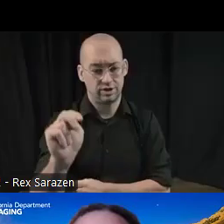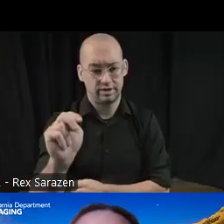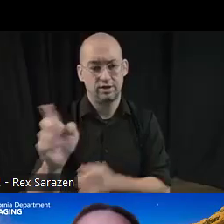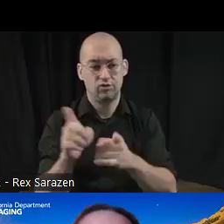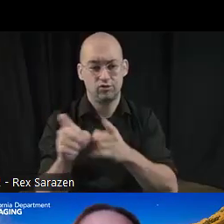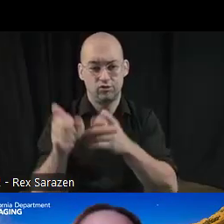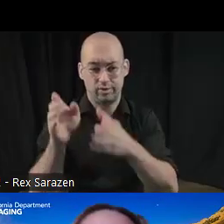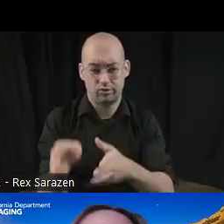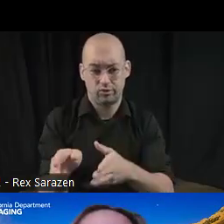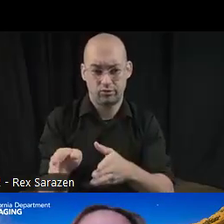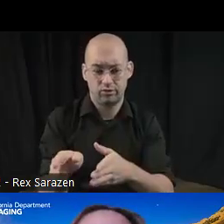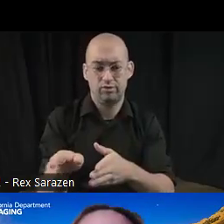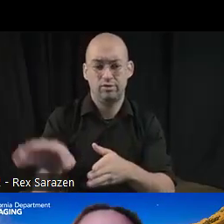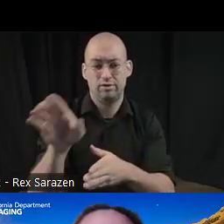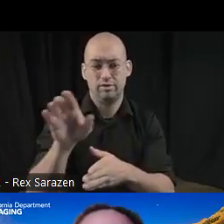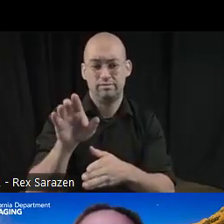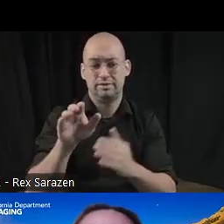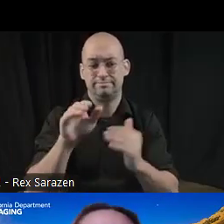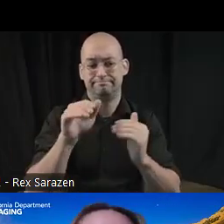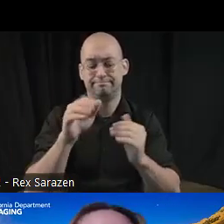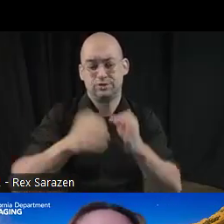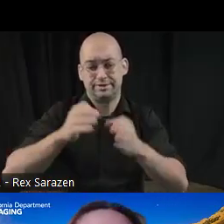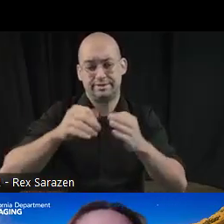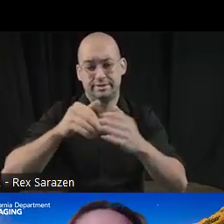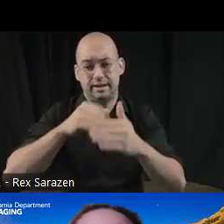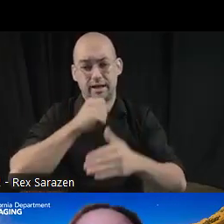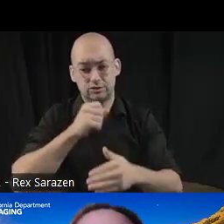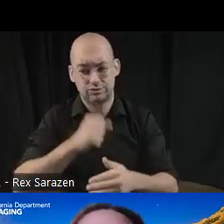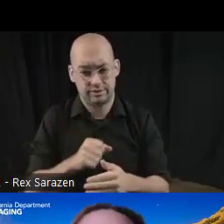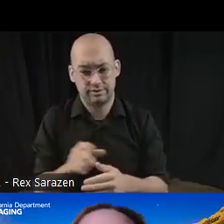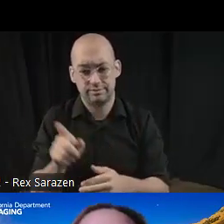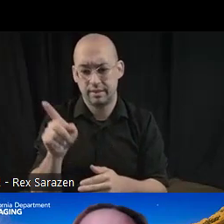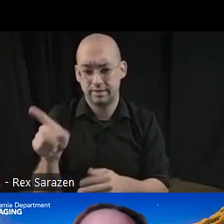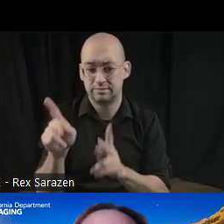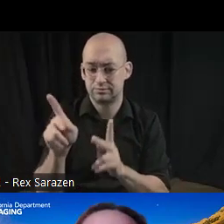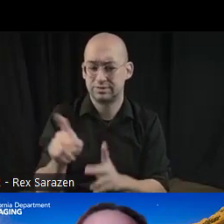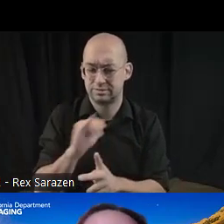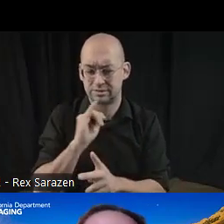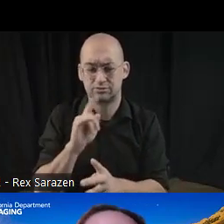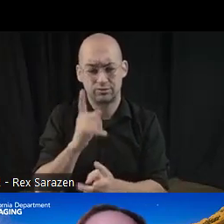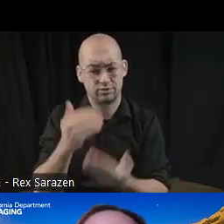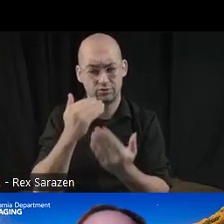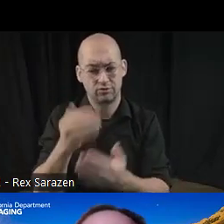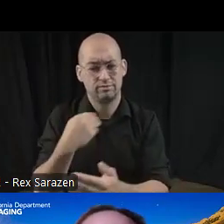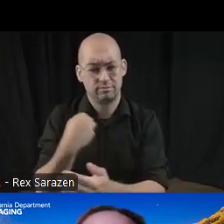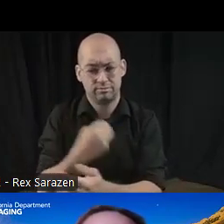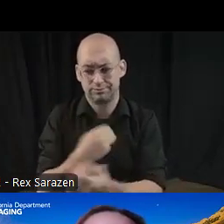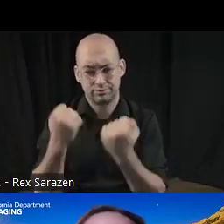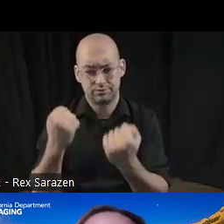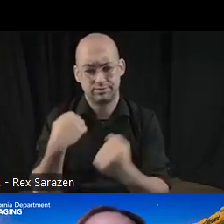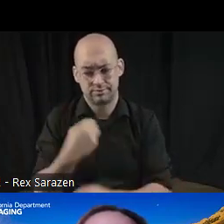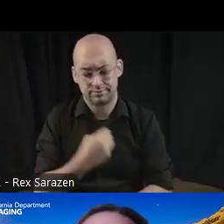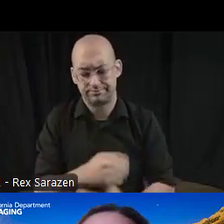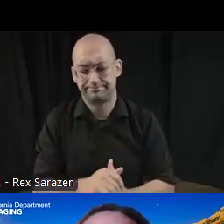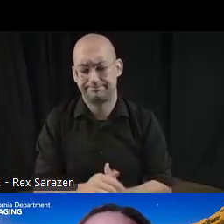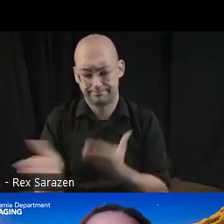at Justice in Aging. Denny has been an invaluable member of EACAD since its inception and previously served on